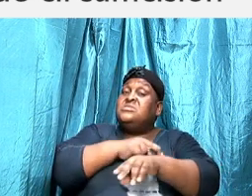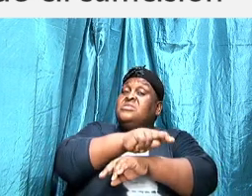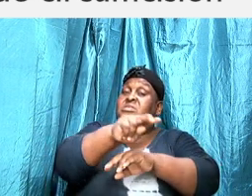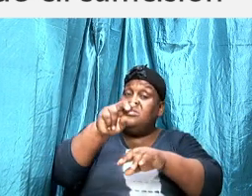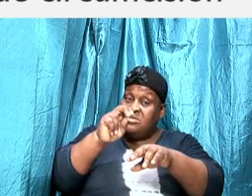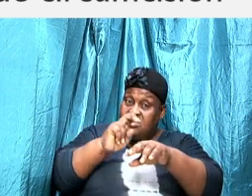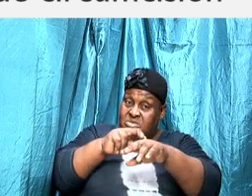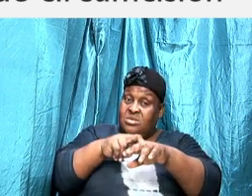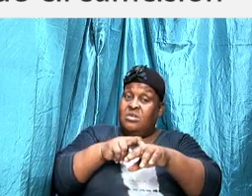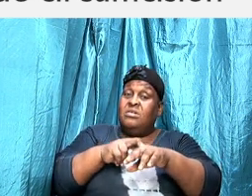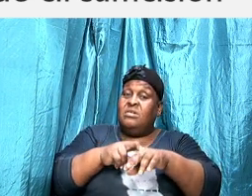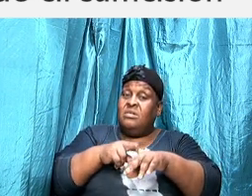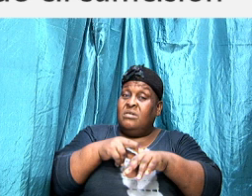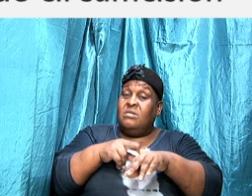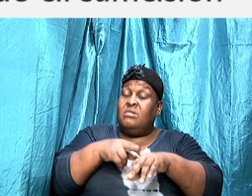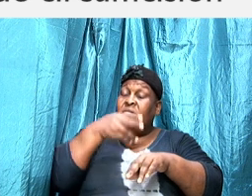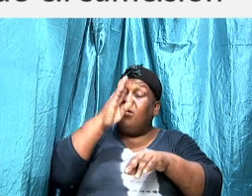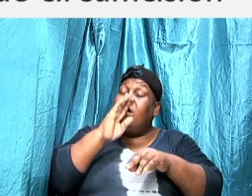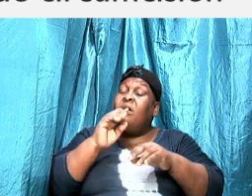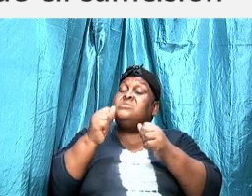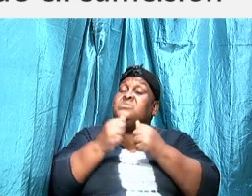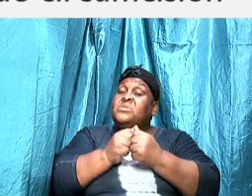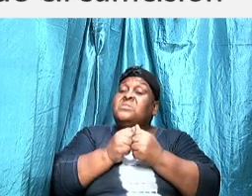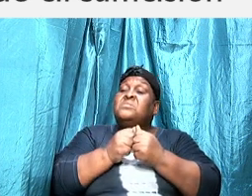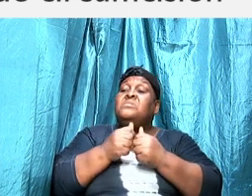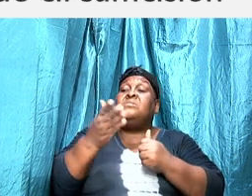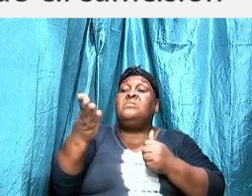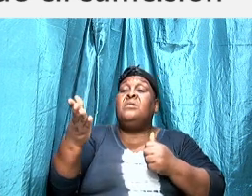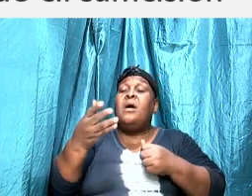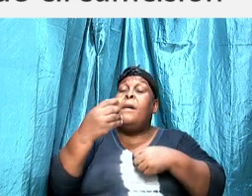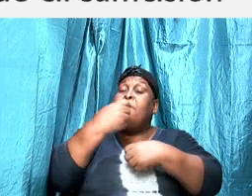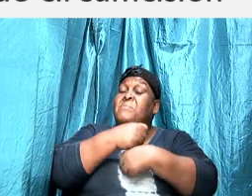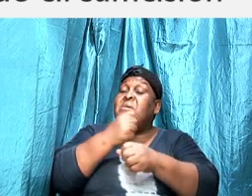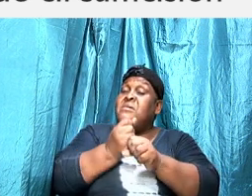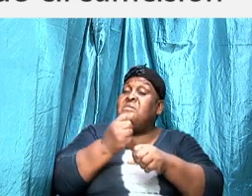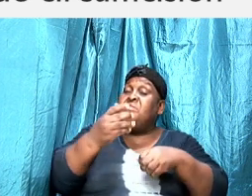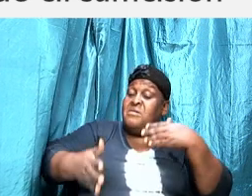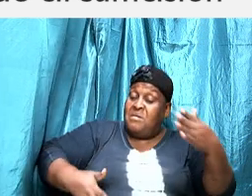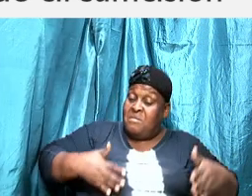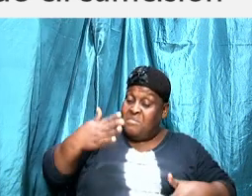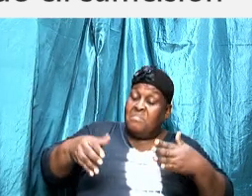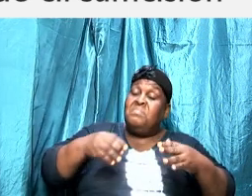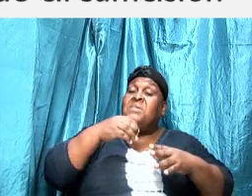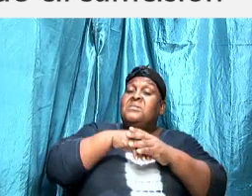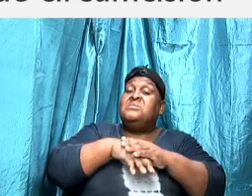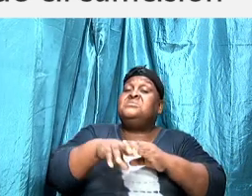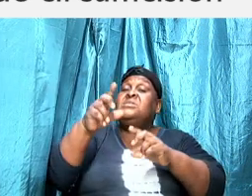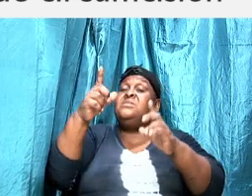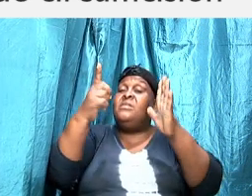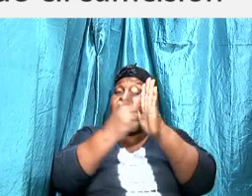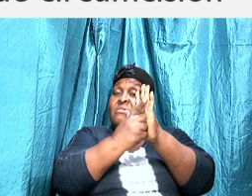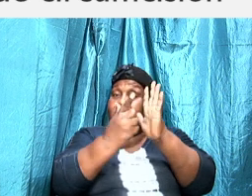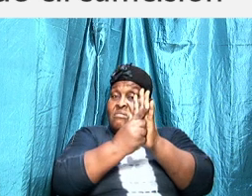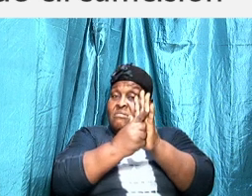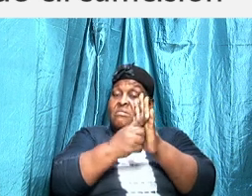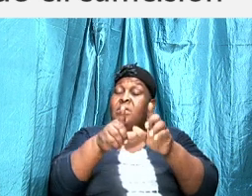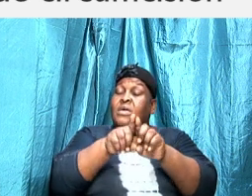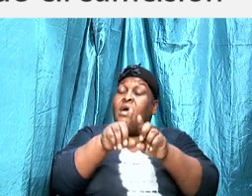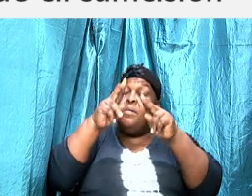with. And they make their delight in the law of Moses, again, that was handed down to